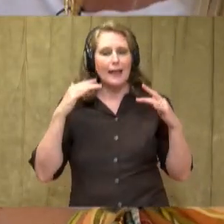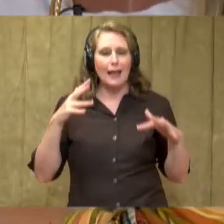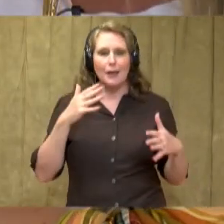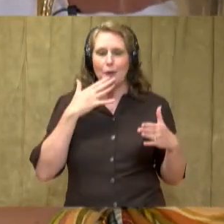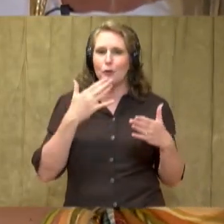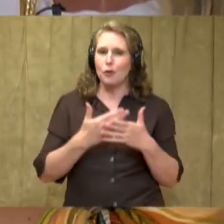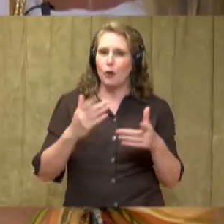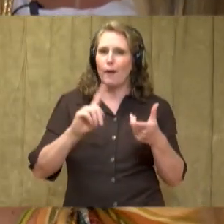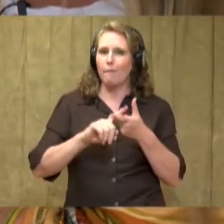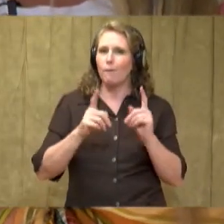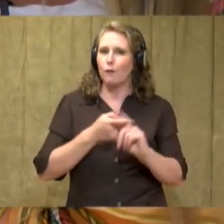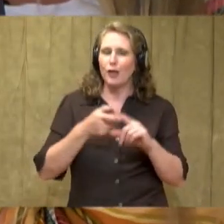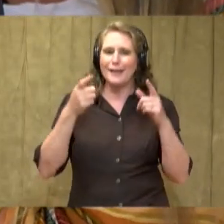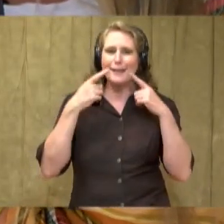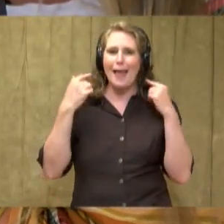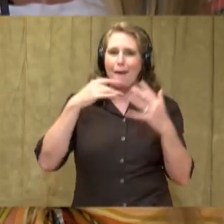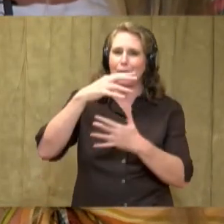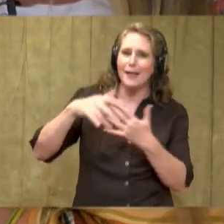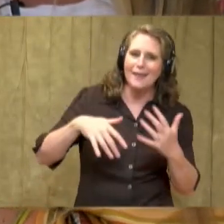good friends' laughter.